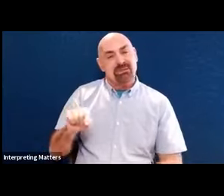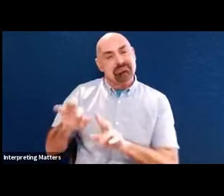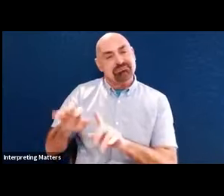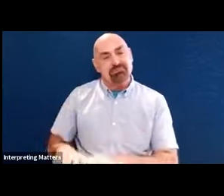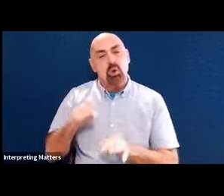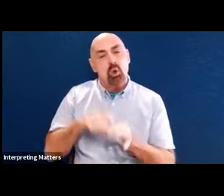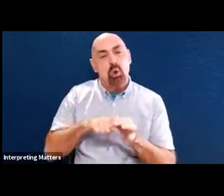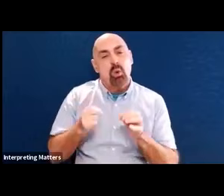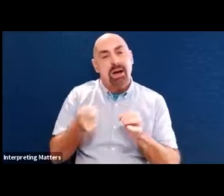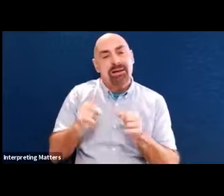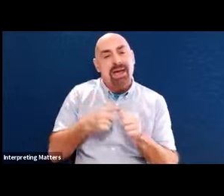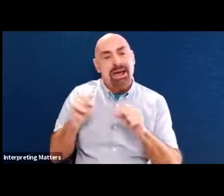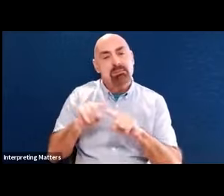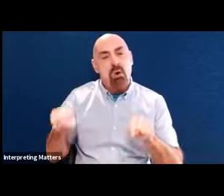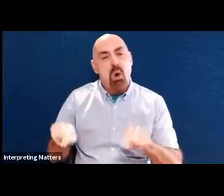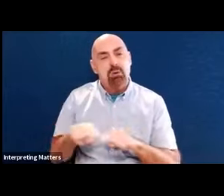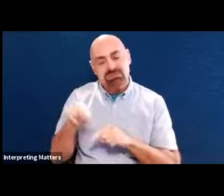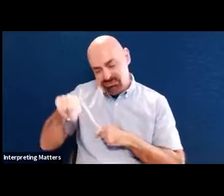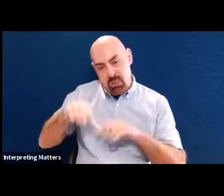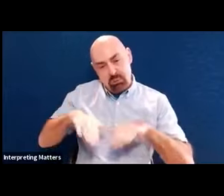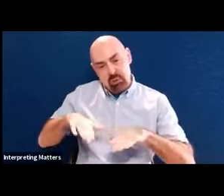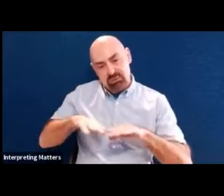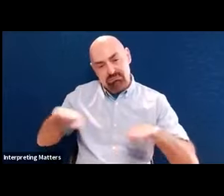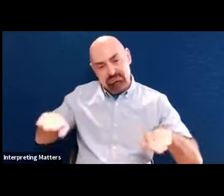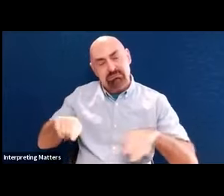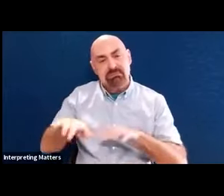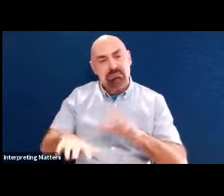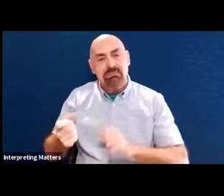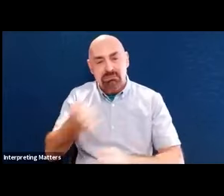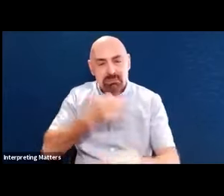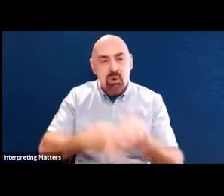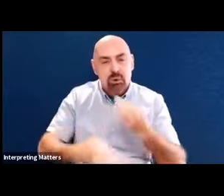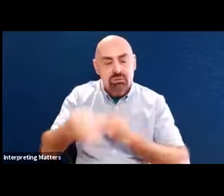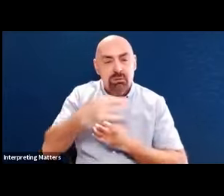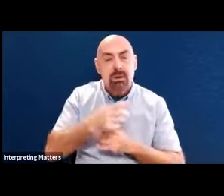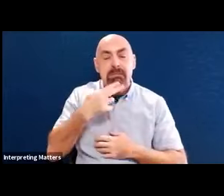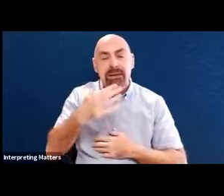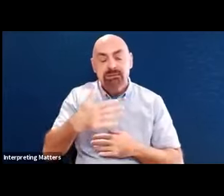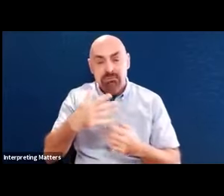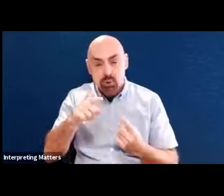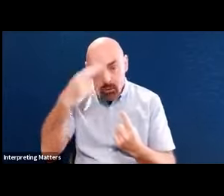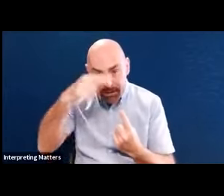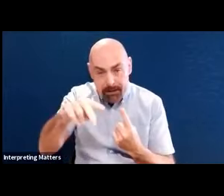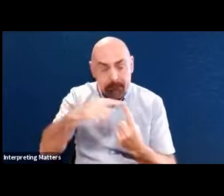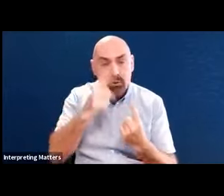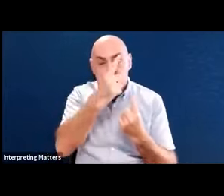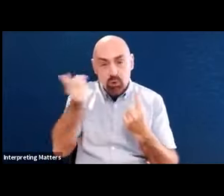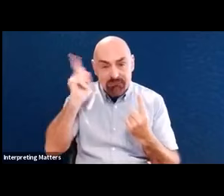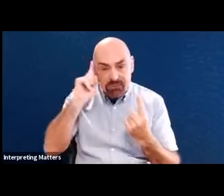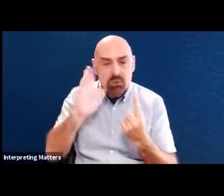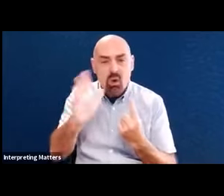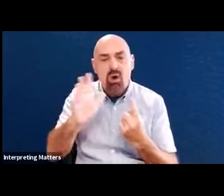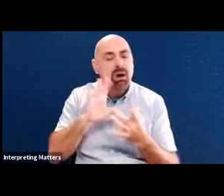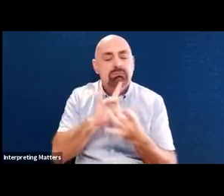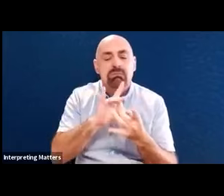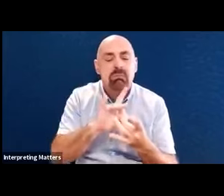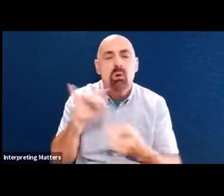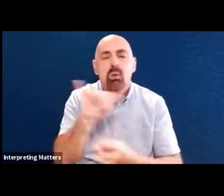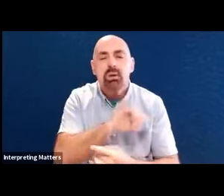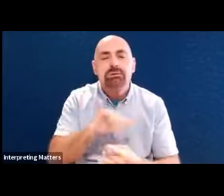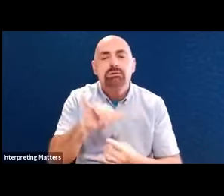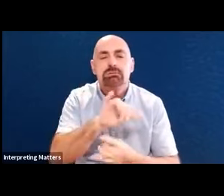your screens to ask your questions and state your name and university or affiliation if that's